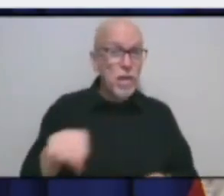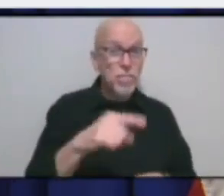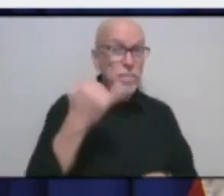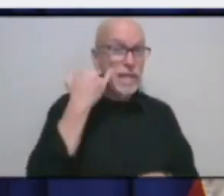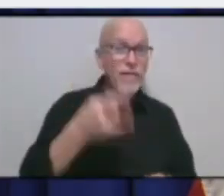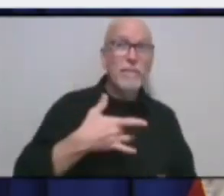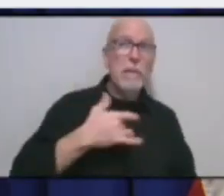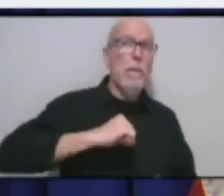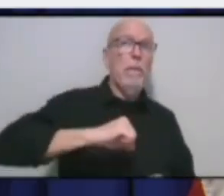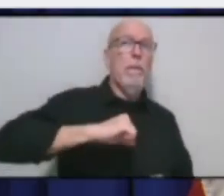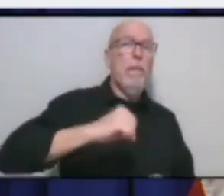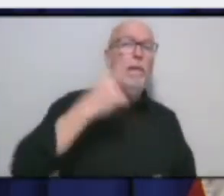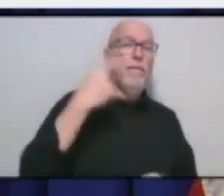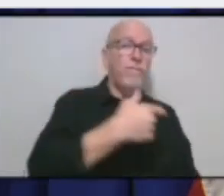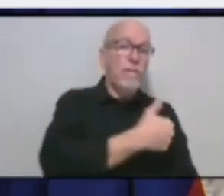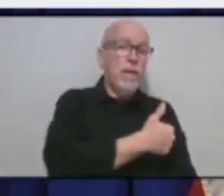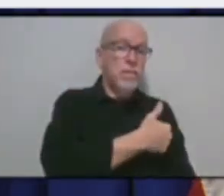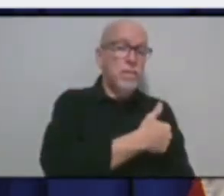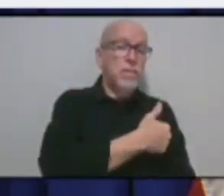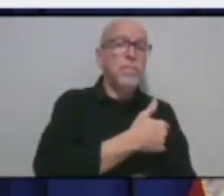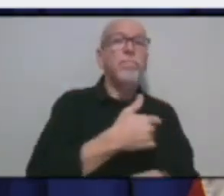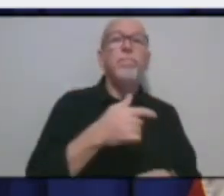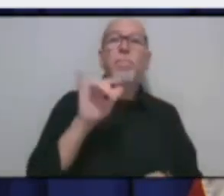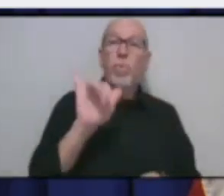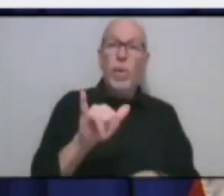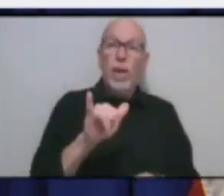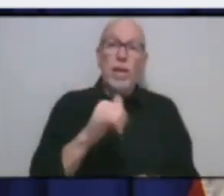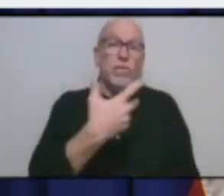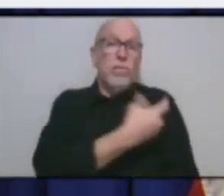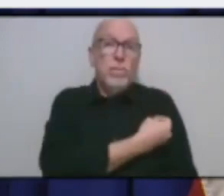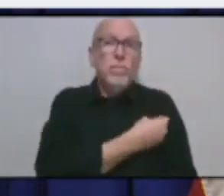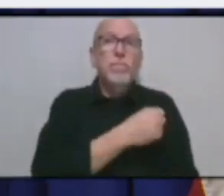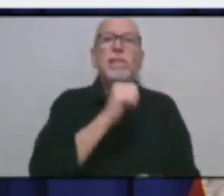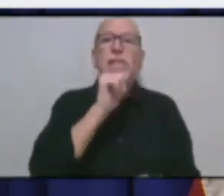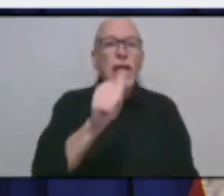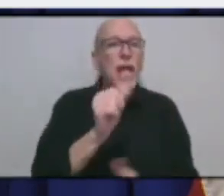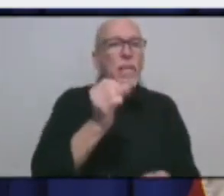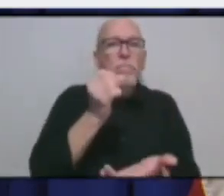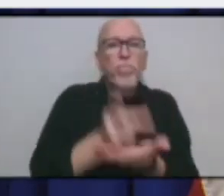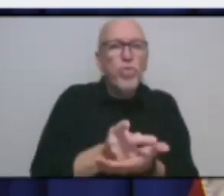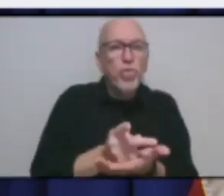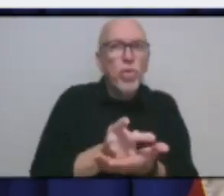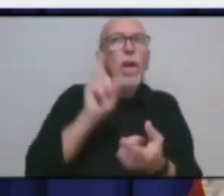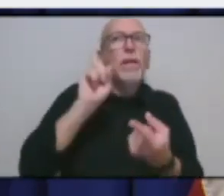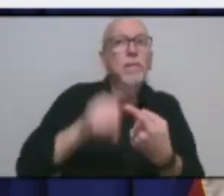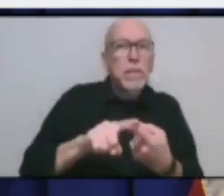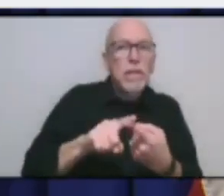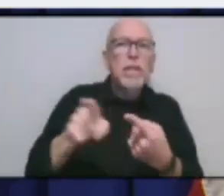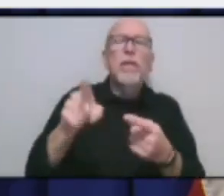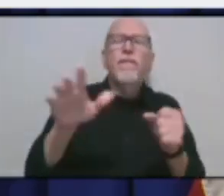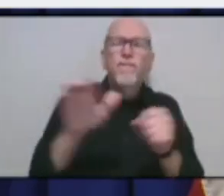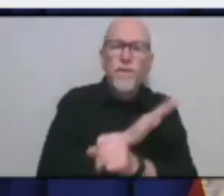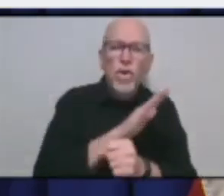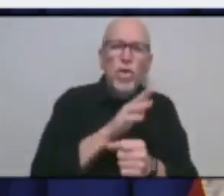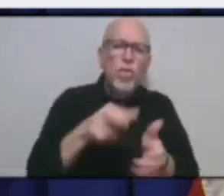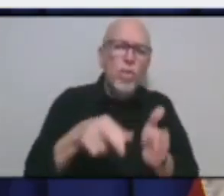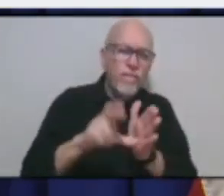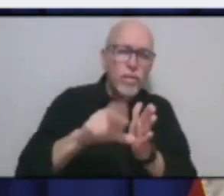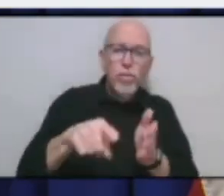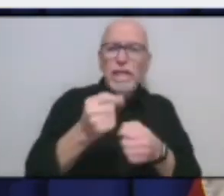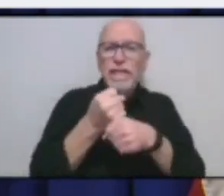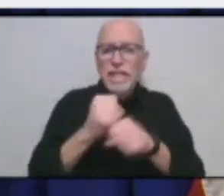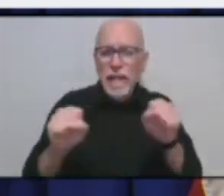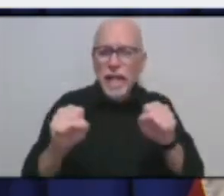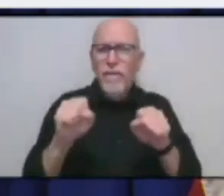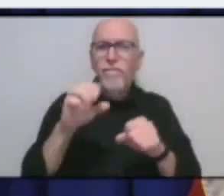to get the vaccine that these vaccines will not be approved for release until a thorough review of their safety at the federal